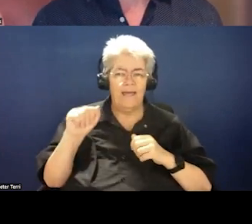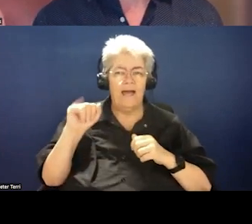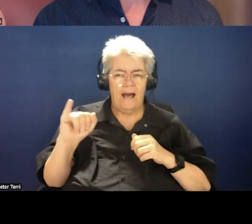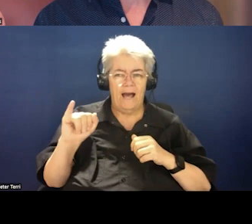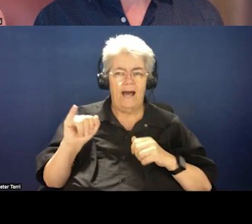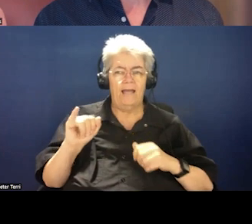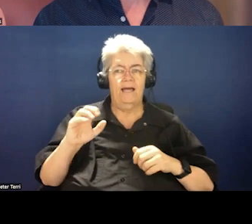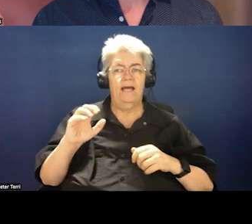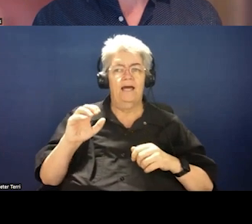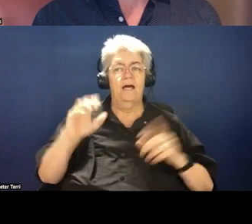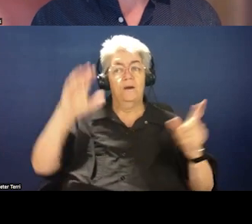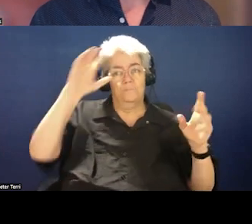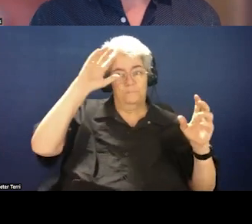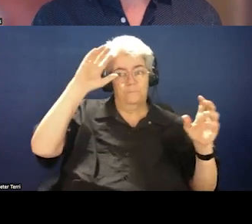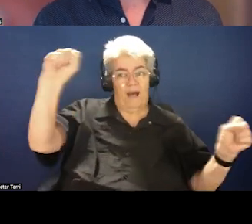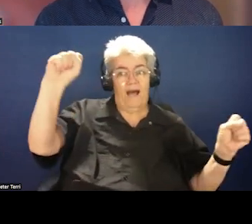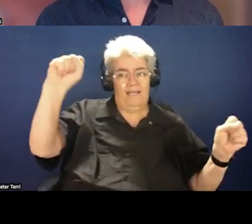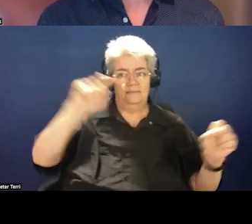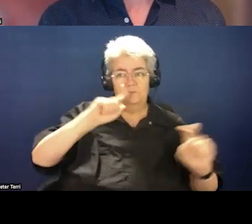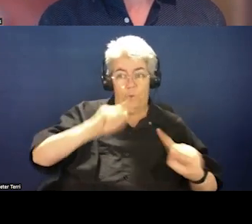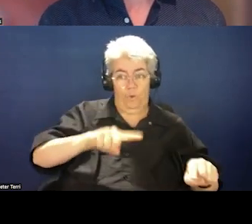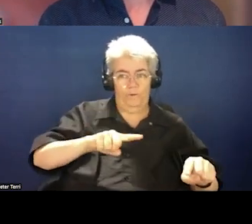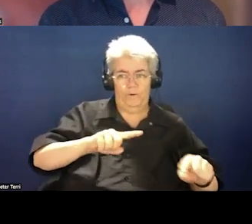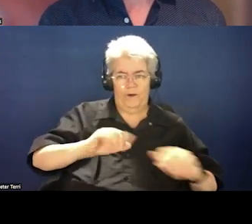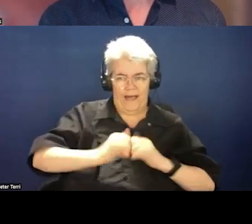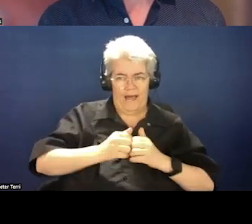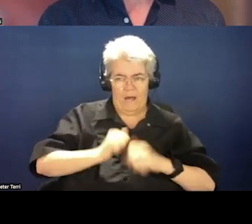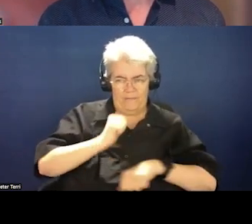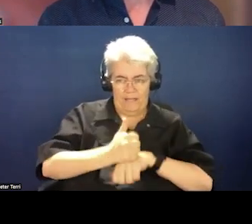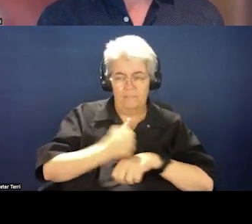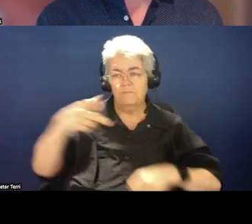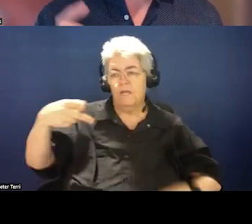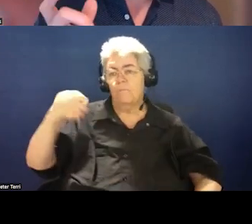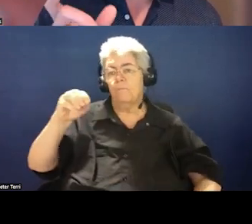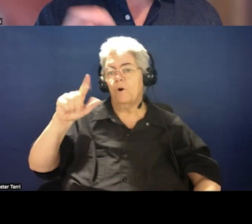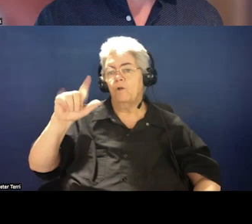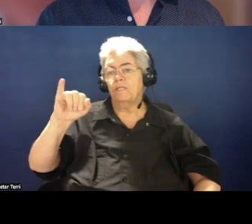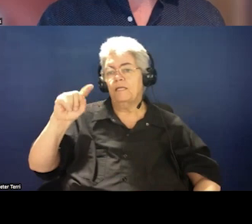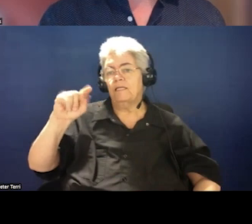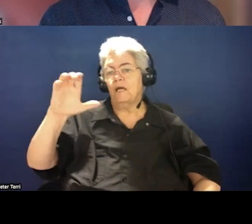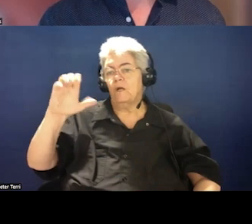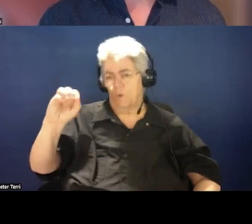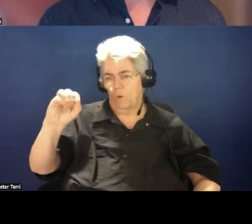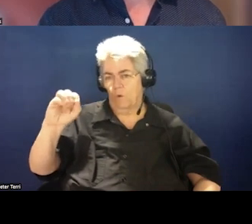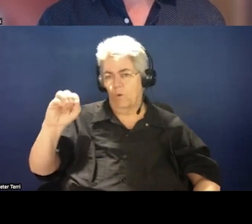executive order came to be, Politico did a nice article kind of highlighting